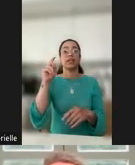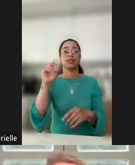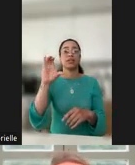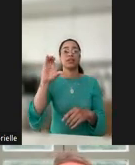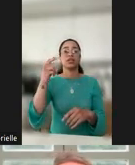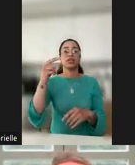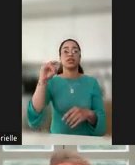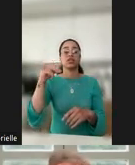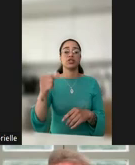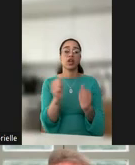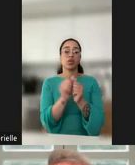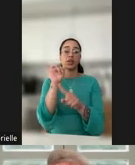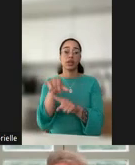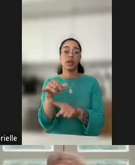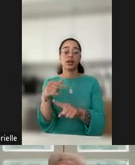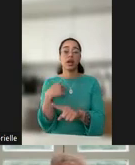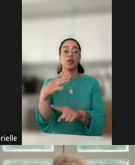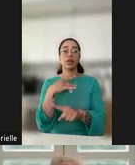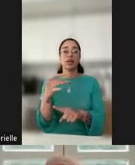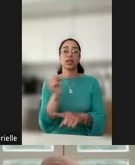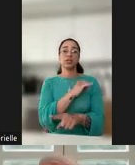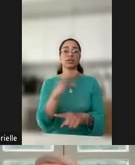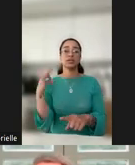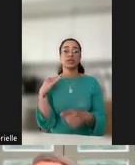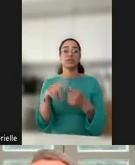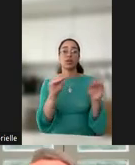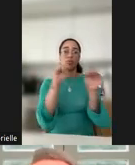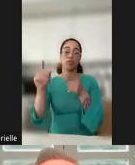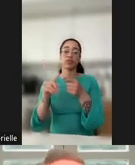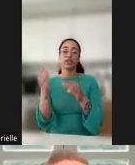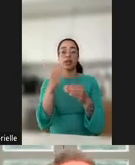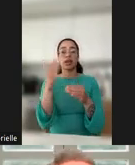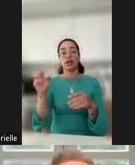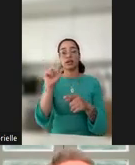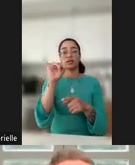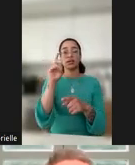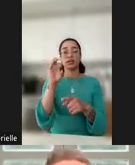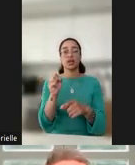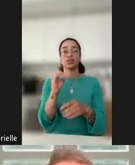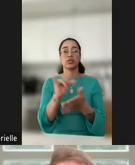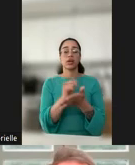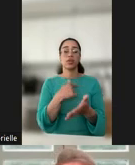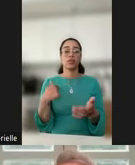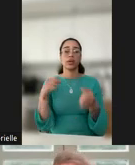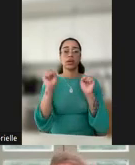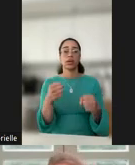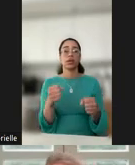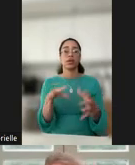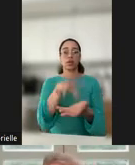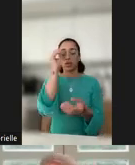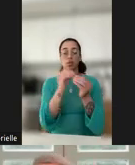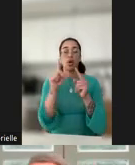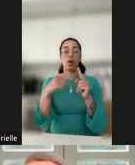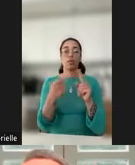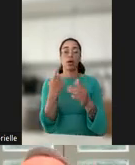So with that, I would like the staff to move to the next slide so that we can learn more about what's